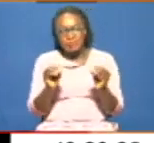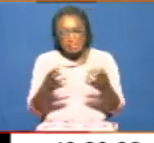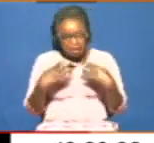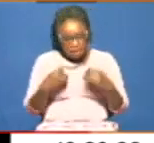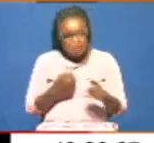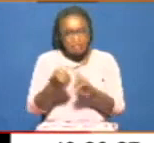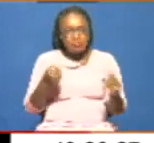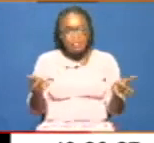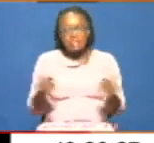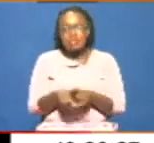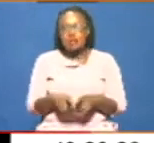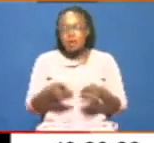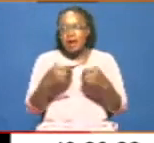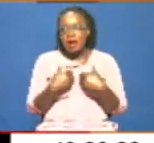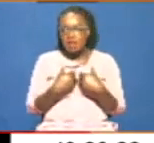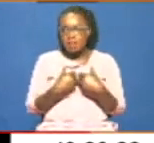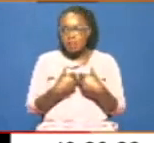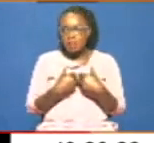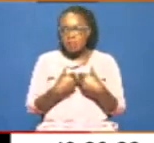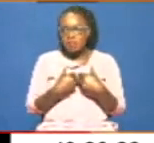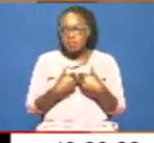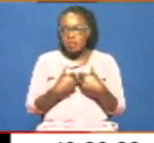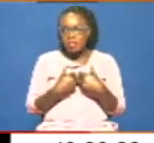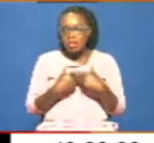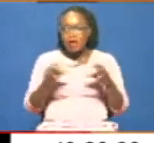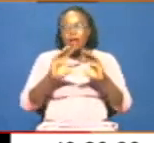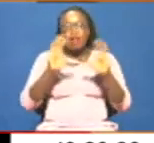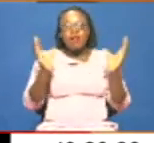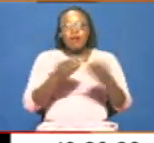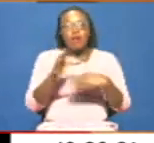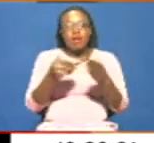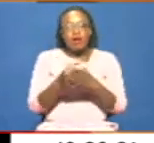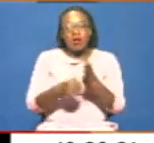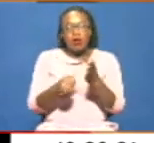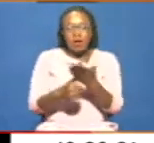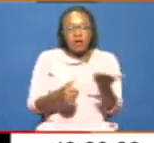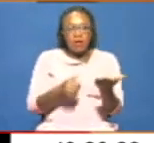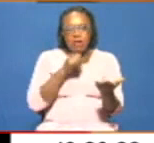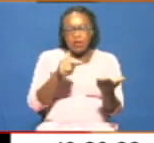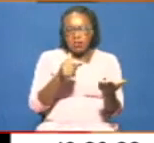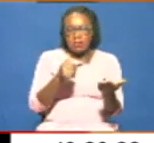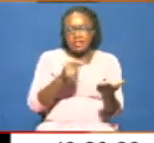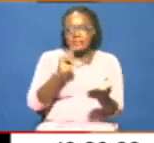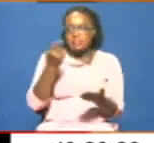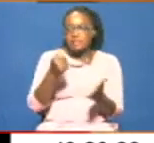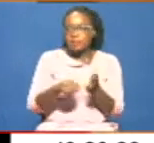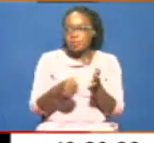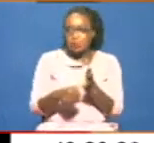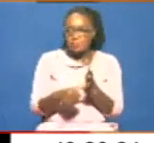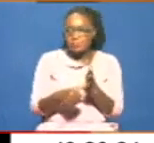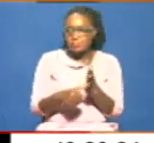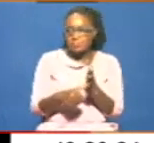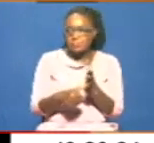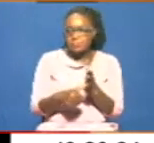is the number one that I could think of. And globally, because this problem is not a local problem, it's not a Kenya problem. It